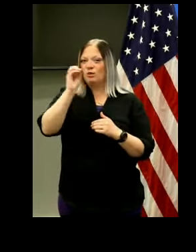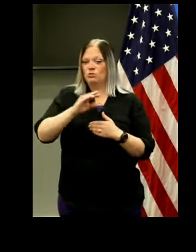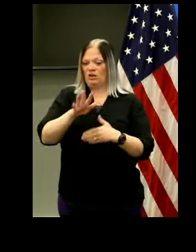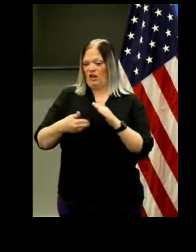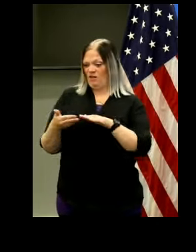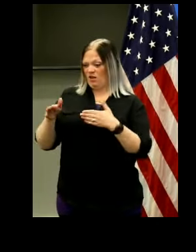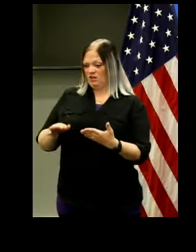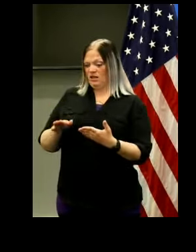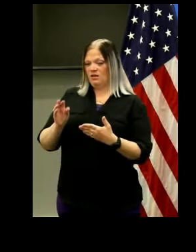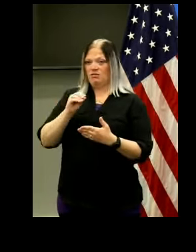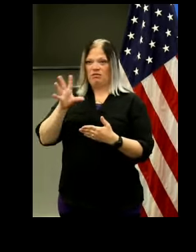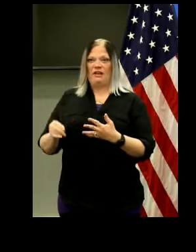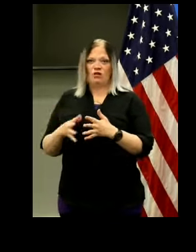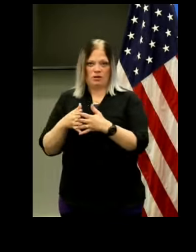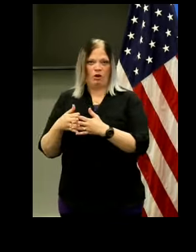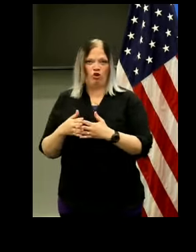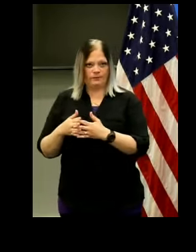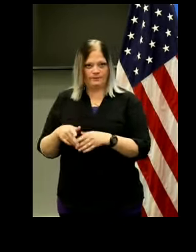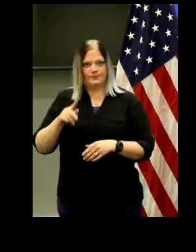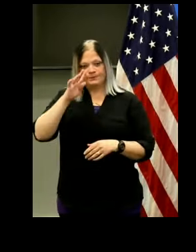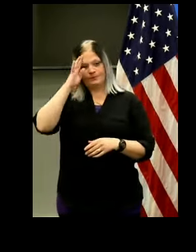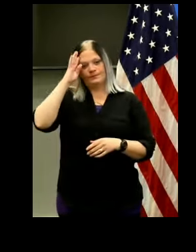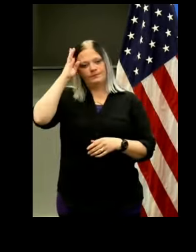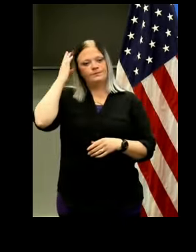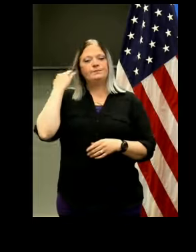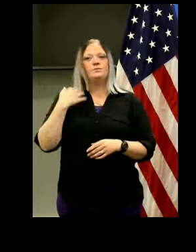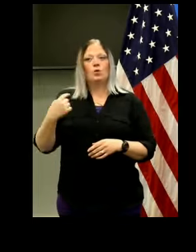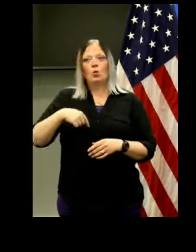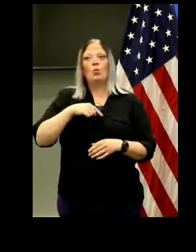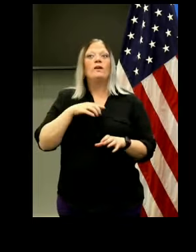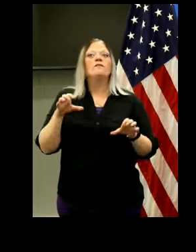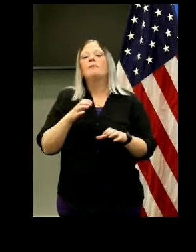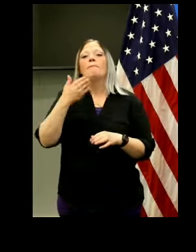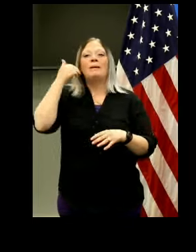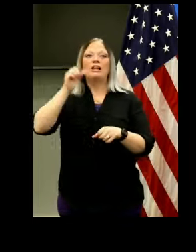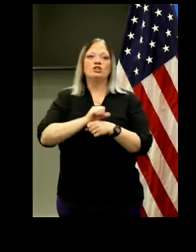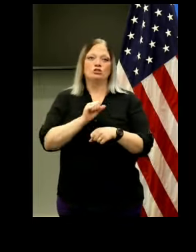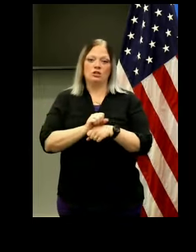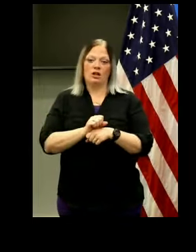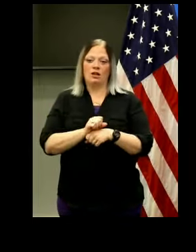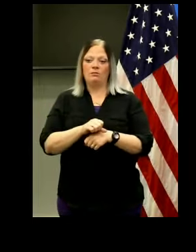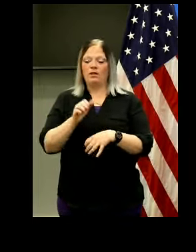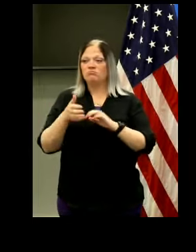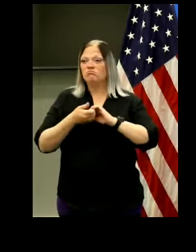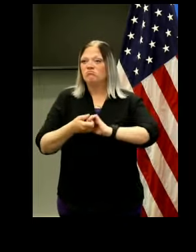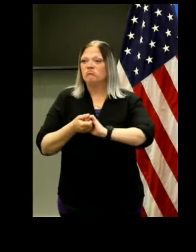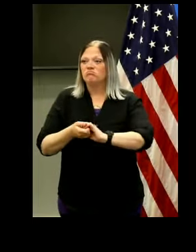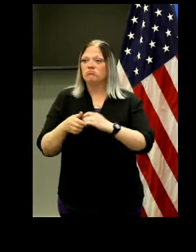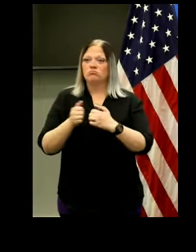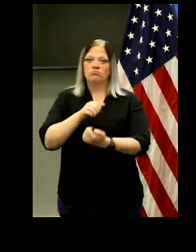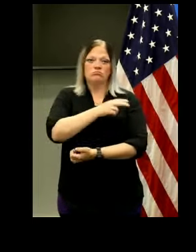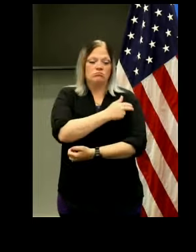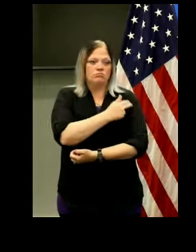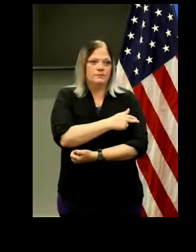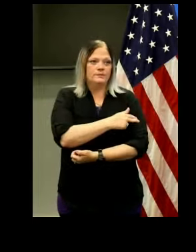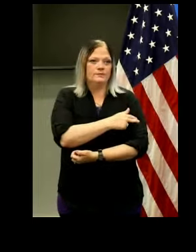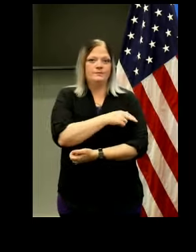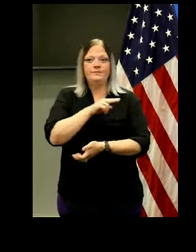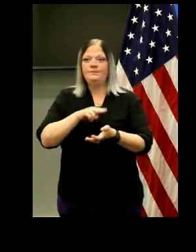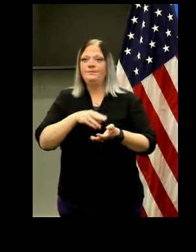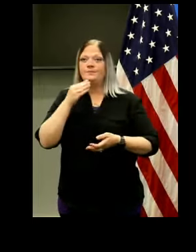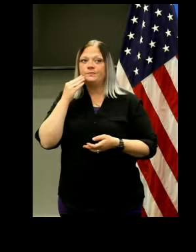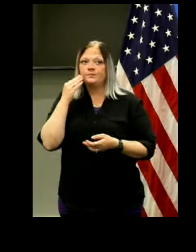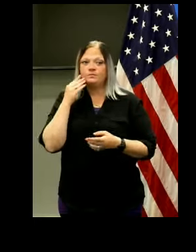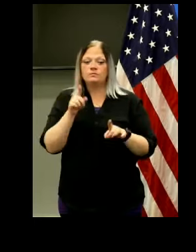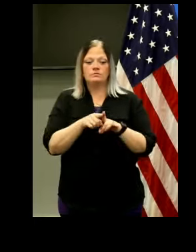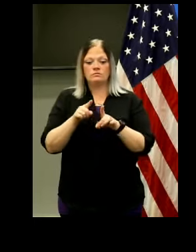those who died have been African Americans. So we've done a better job by working with many partners, including hospitals, nursing homes,